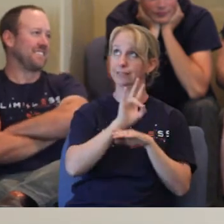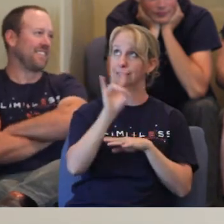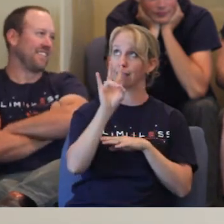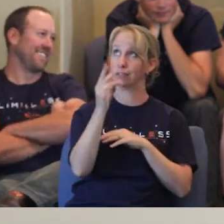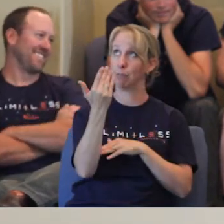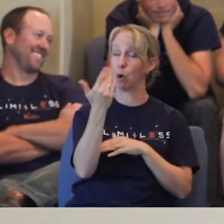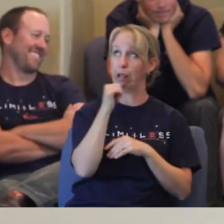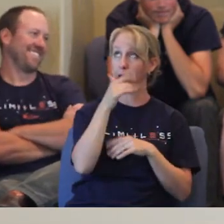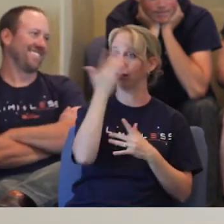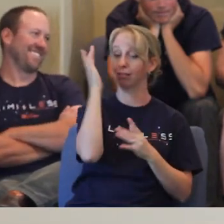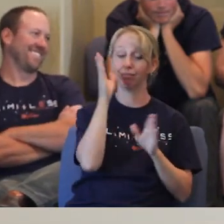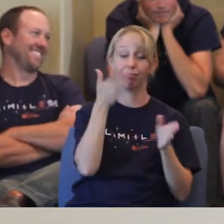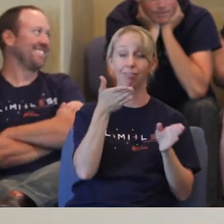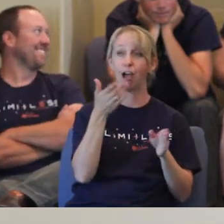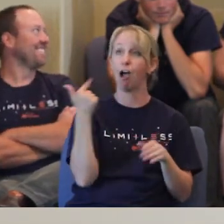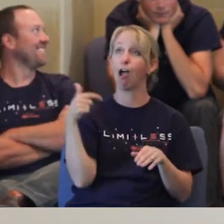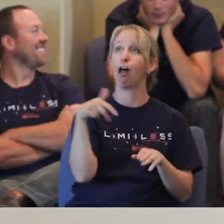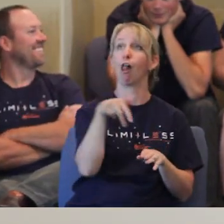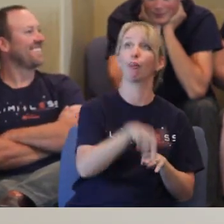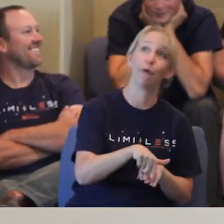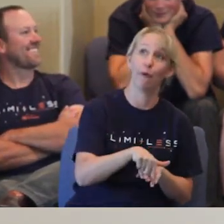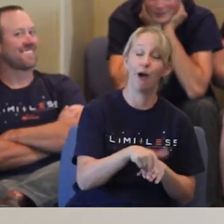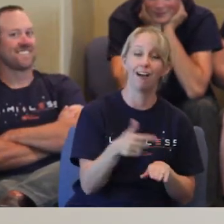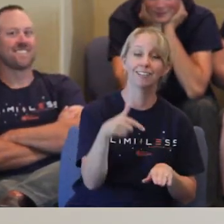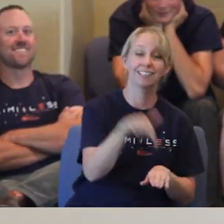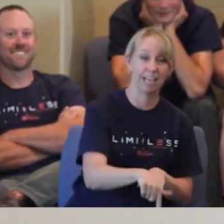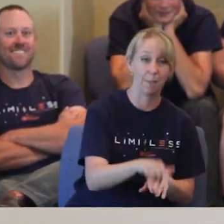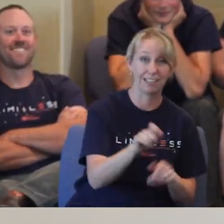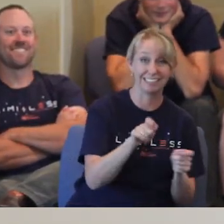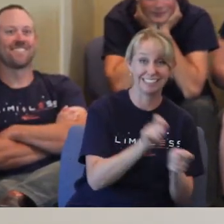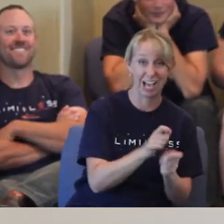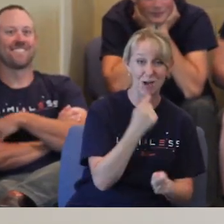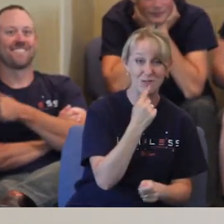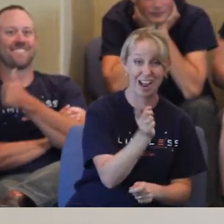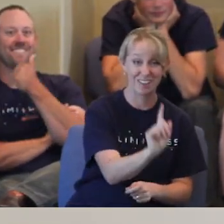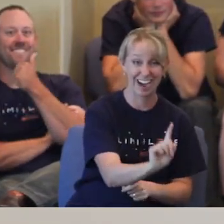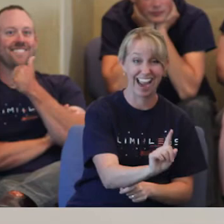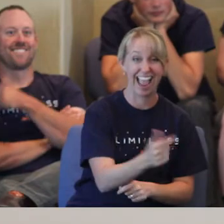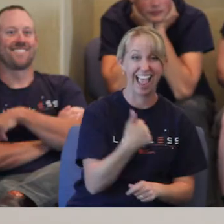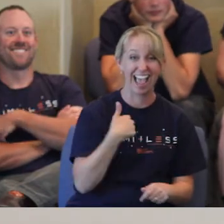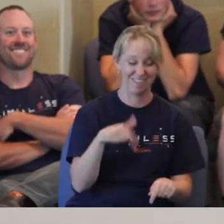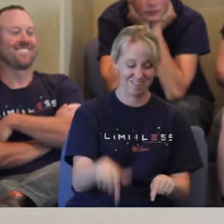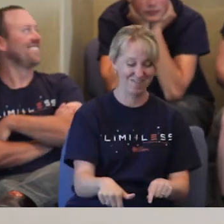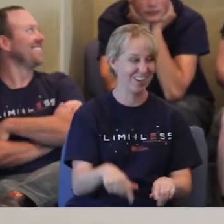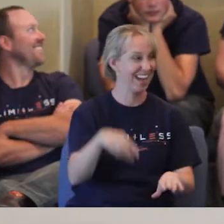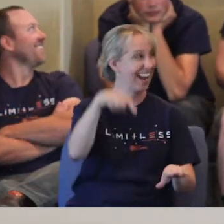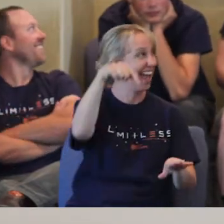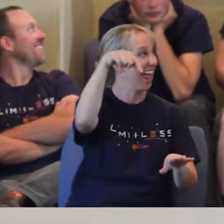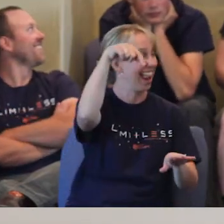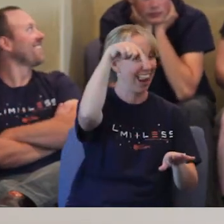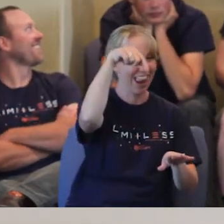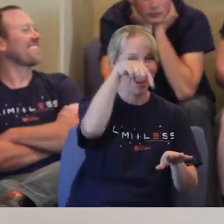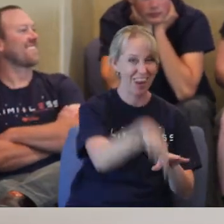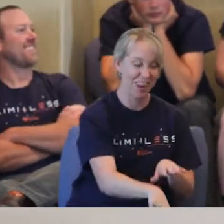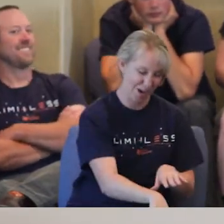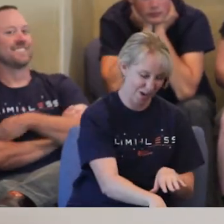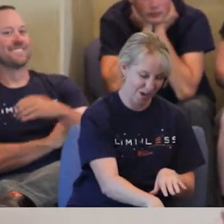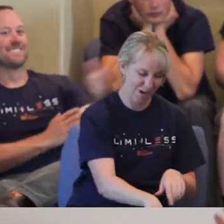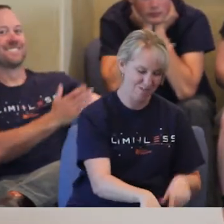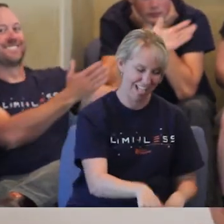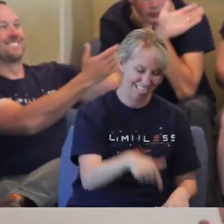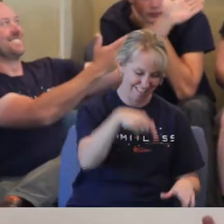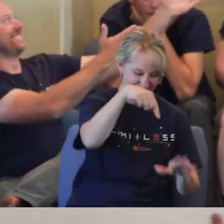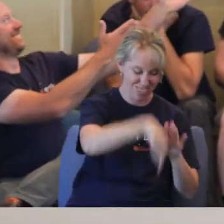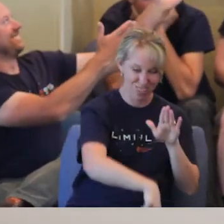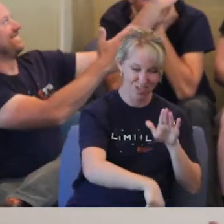to, and from my hip down on my left leg went through the roof, and I gave the homeowners a skylight